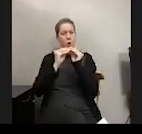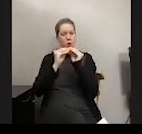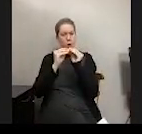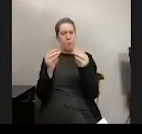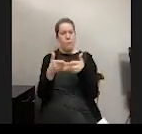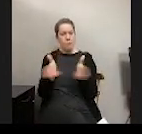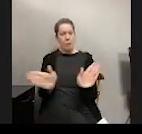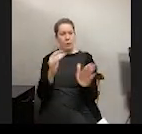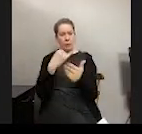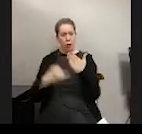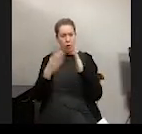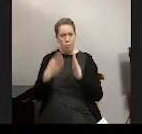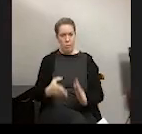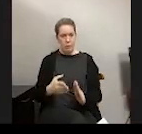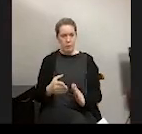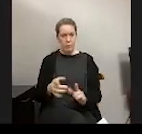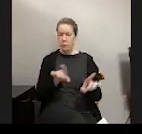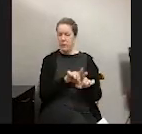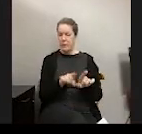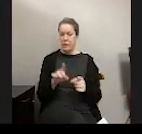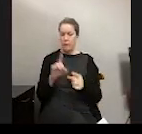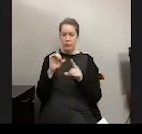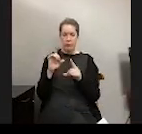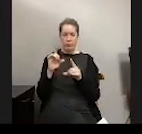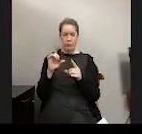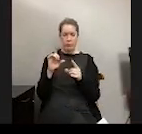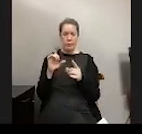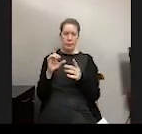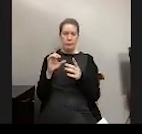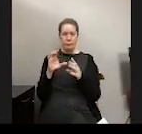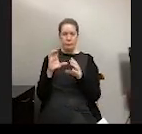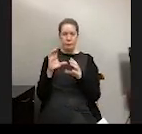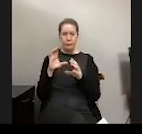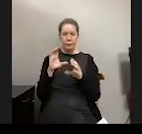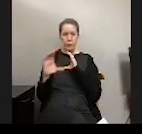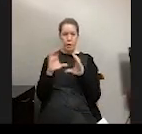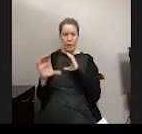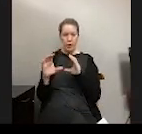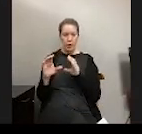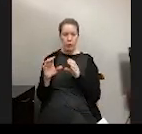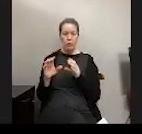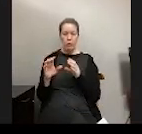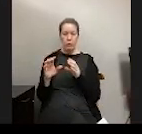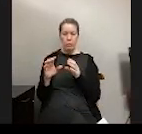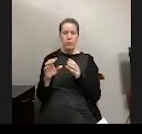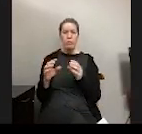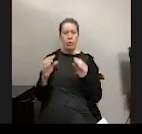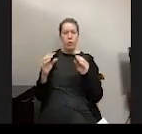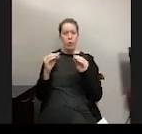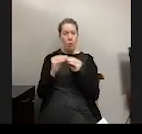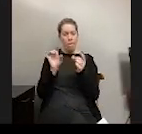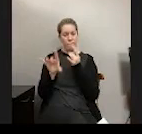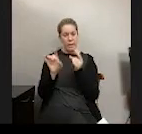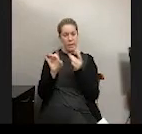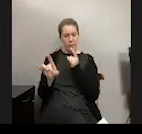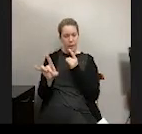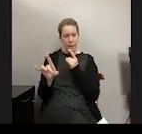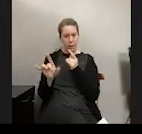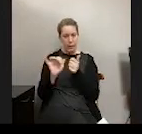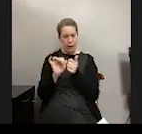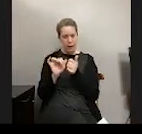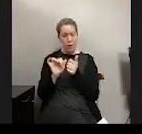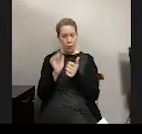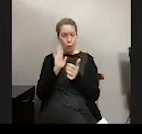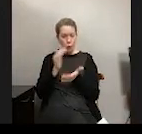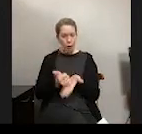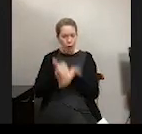for community consultation. Like the more that we get feedback from people about what we should be doing differently, the better.